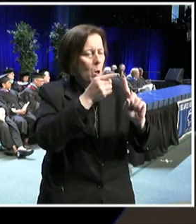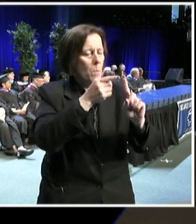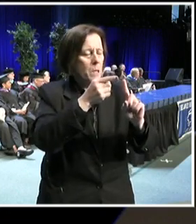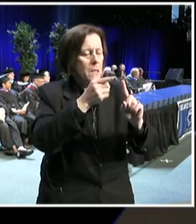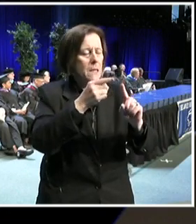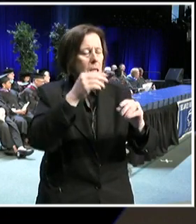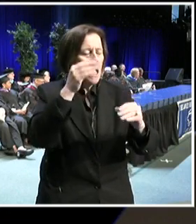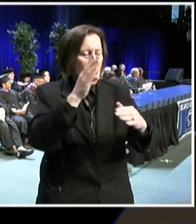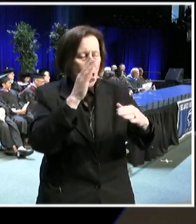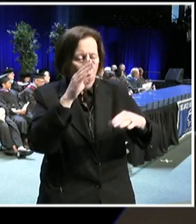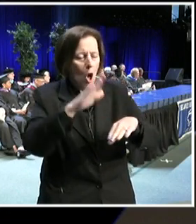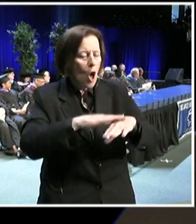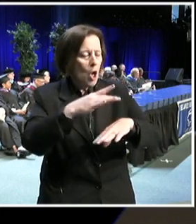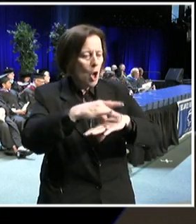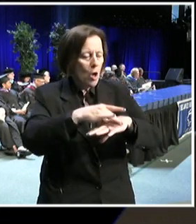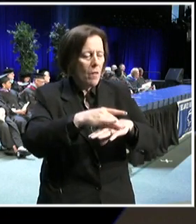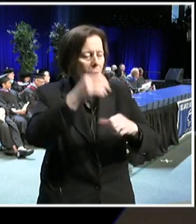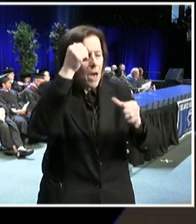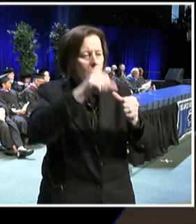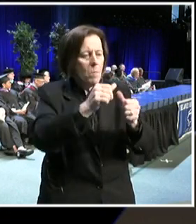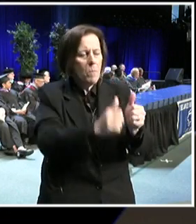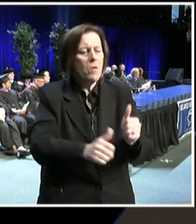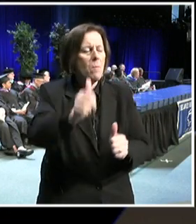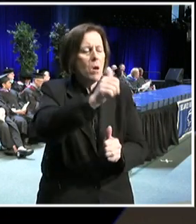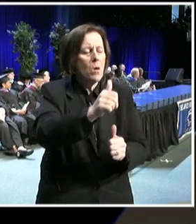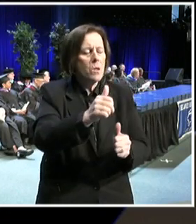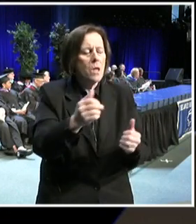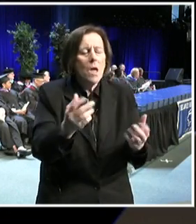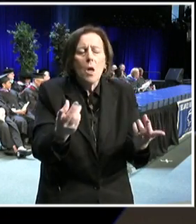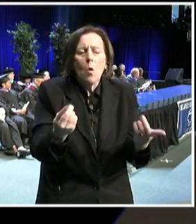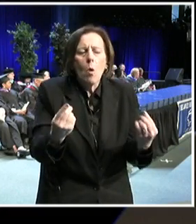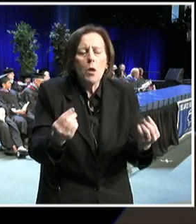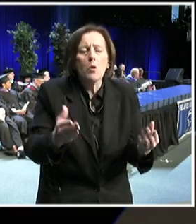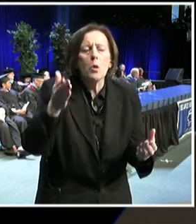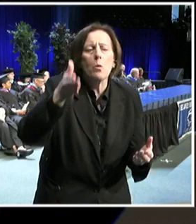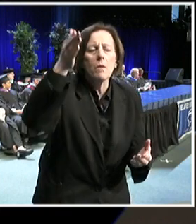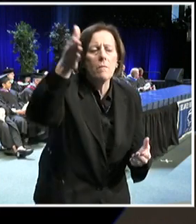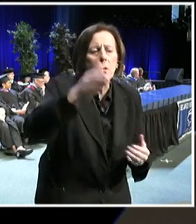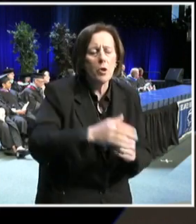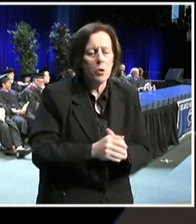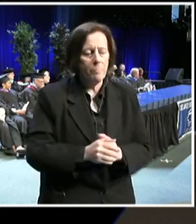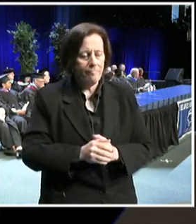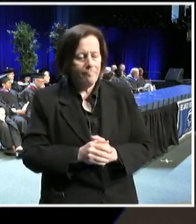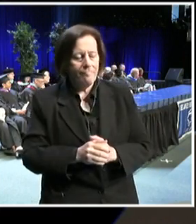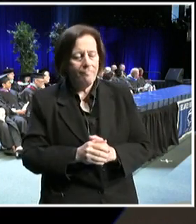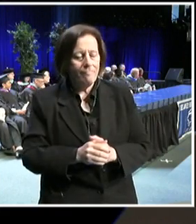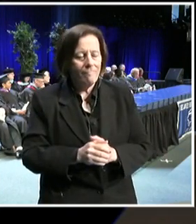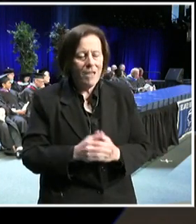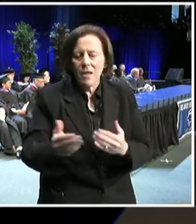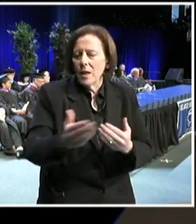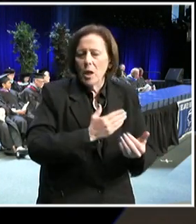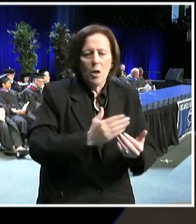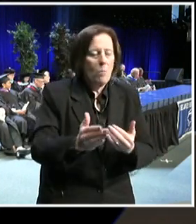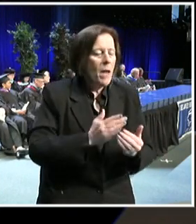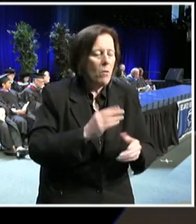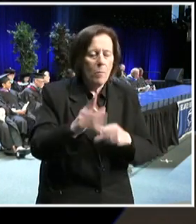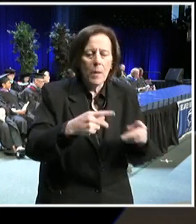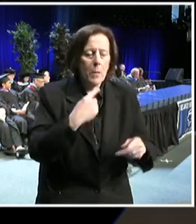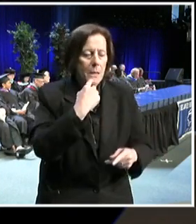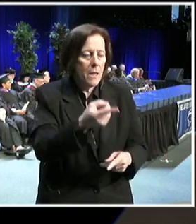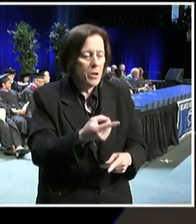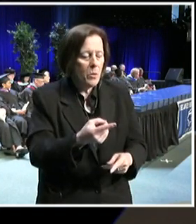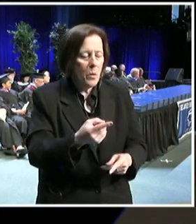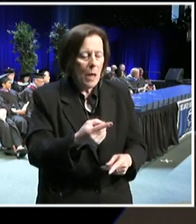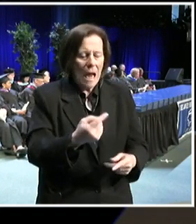you to remember the most is what you do after today. No matter what anyone has said, I